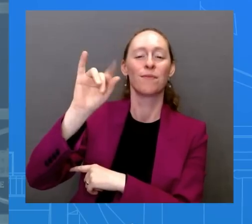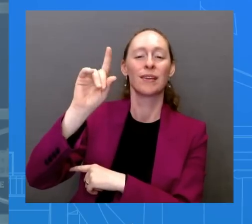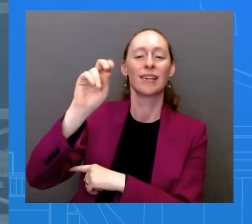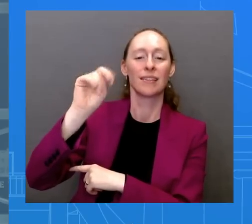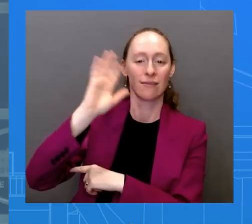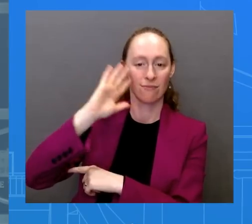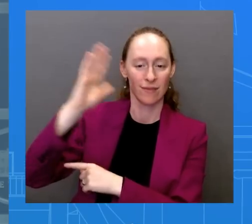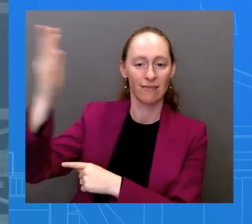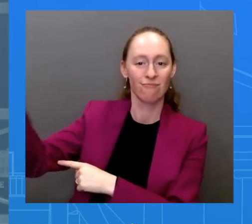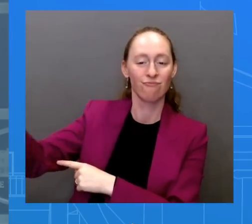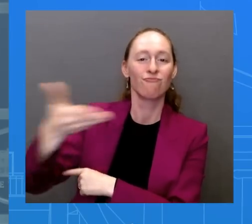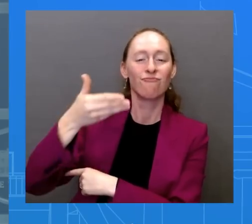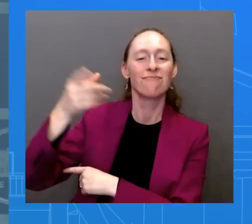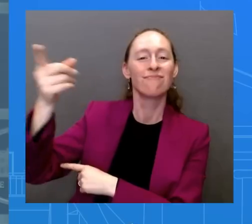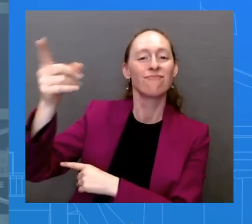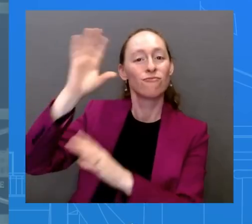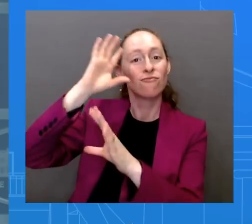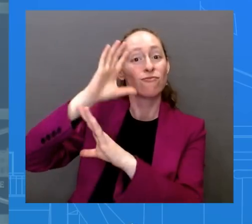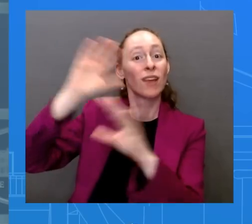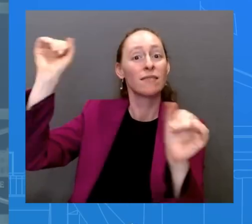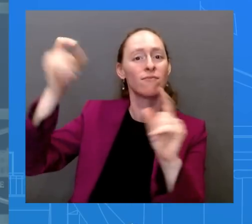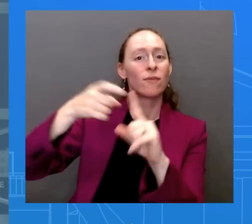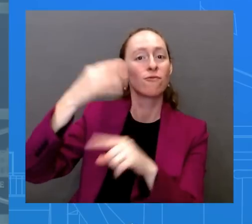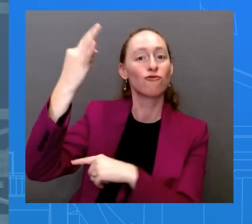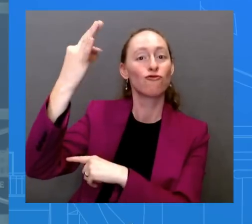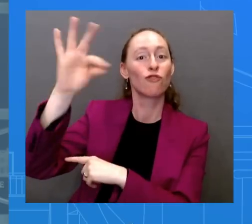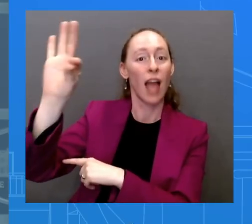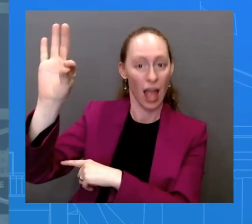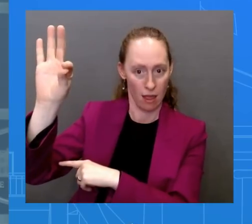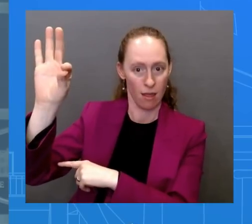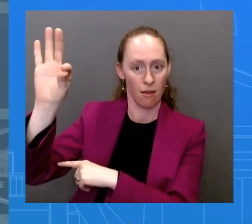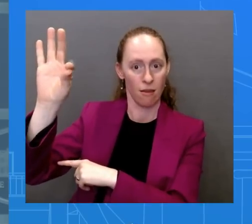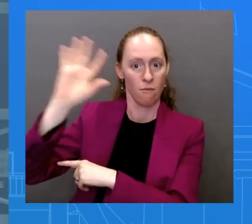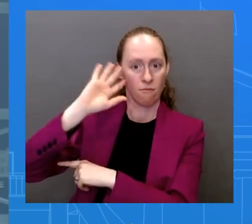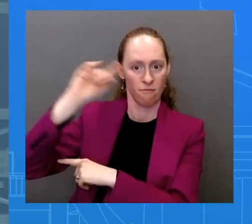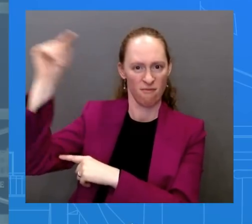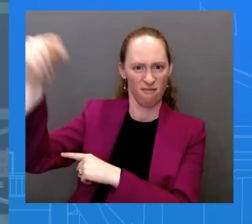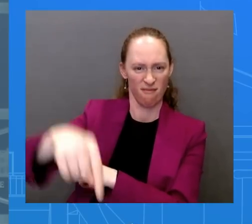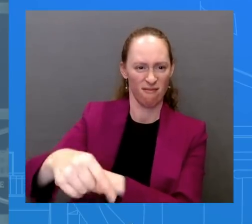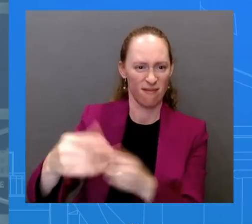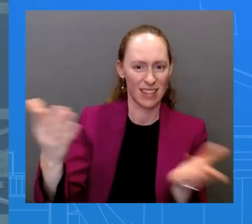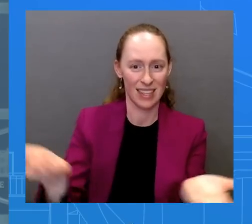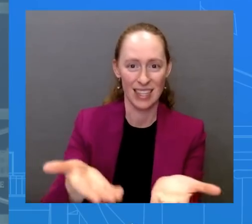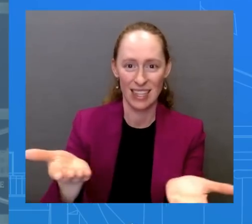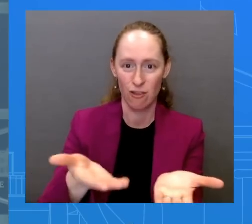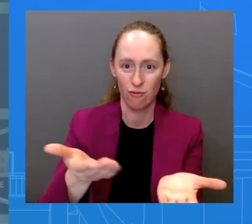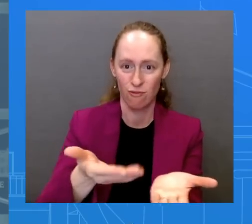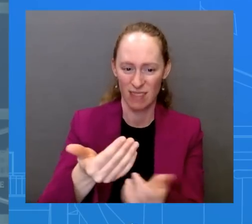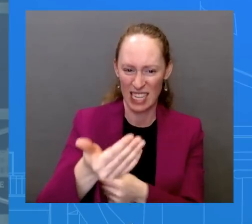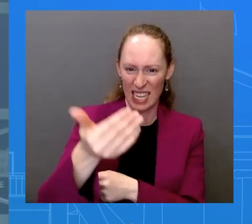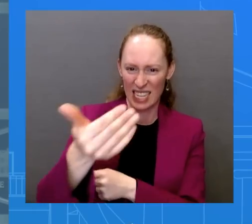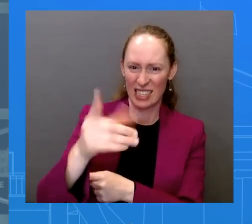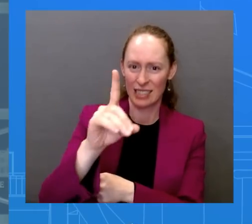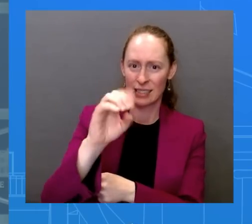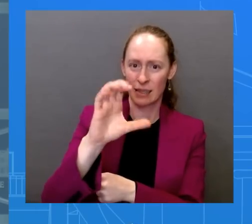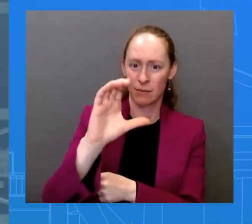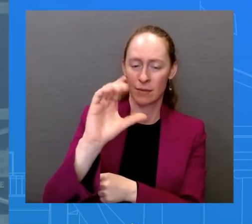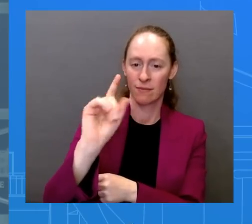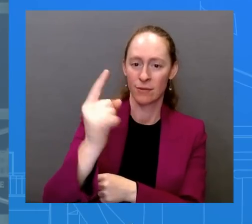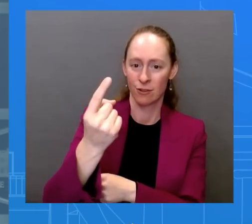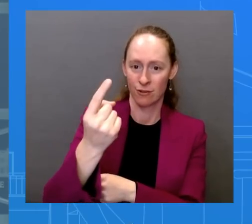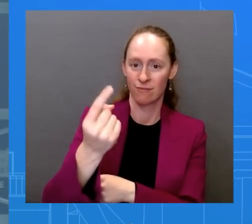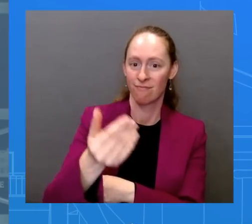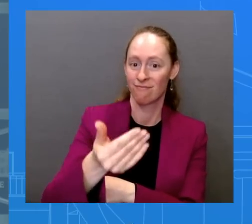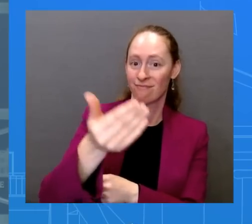state visit to the United States on December 1st, 2022. This will be the first state visit of the Biden-Harris